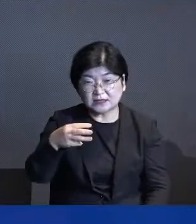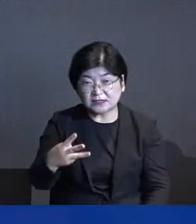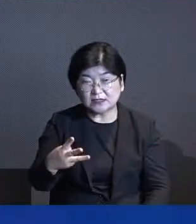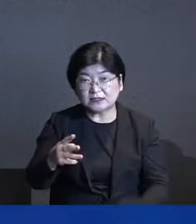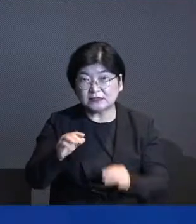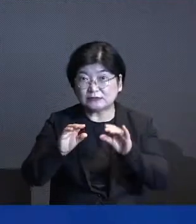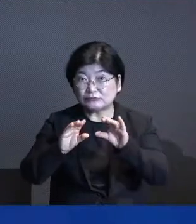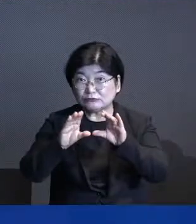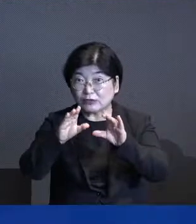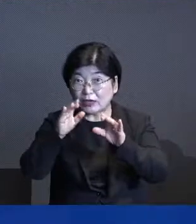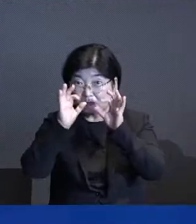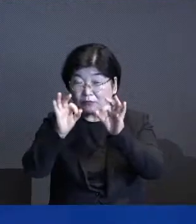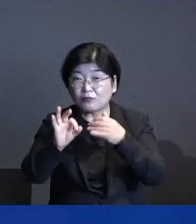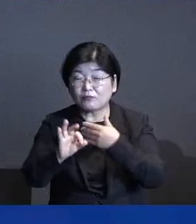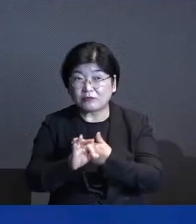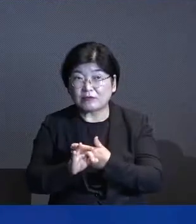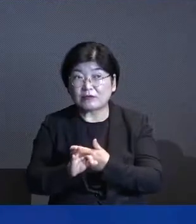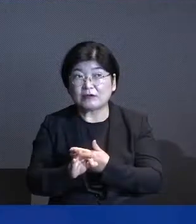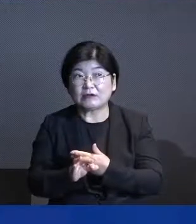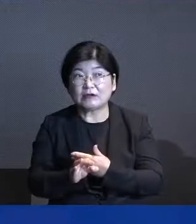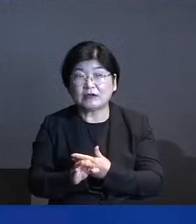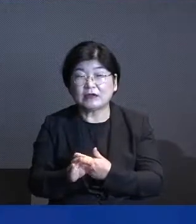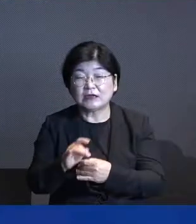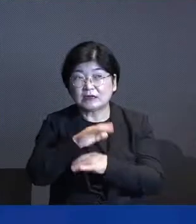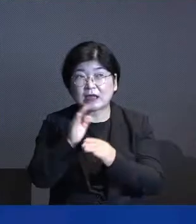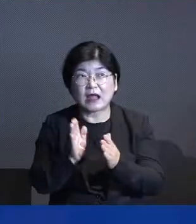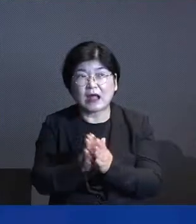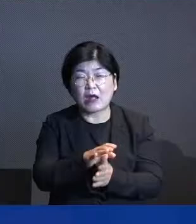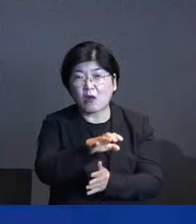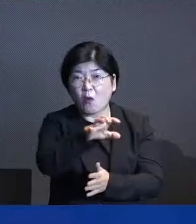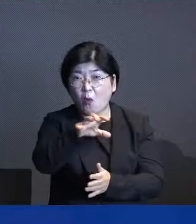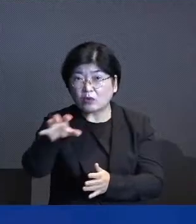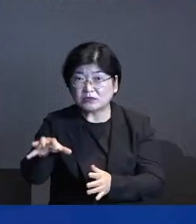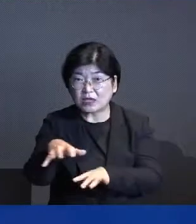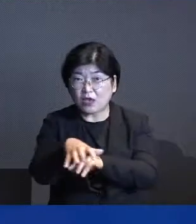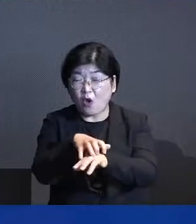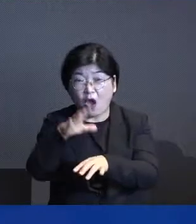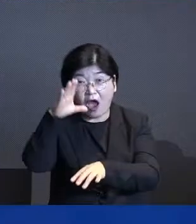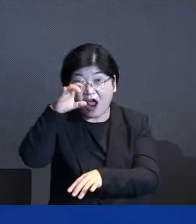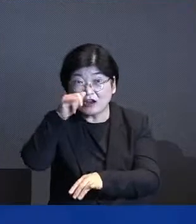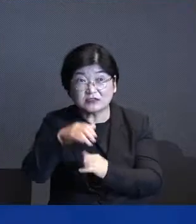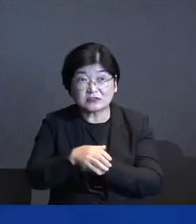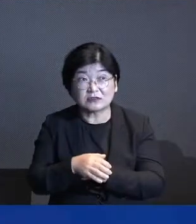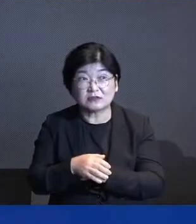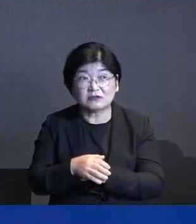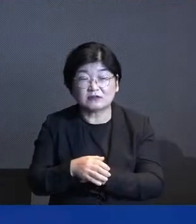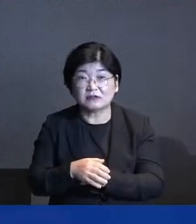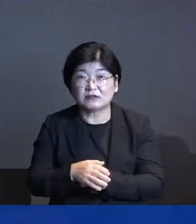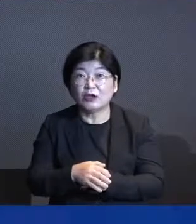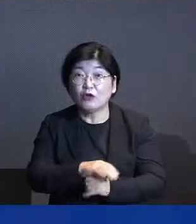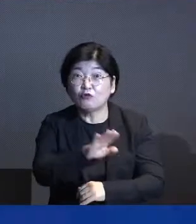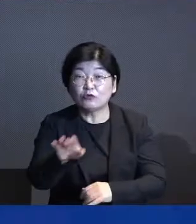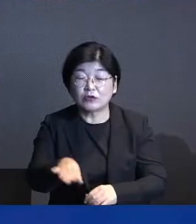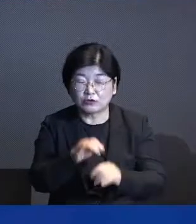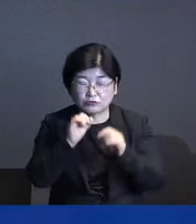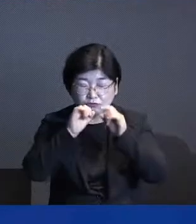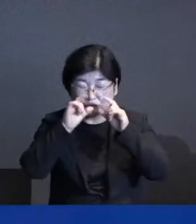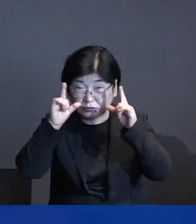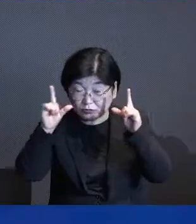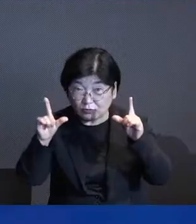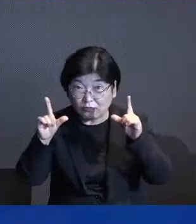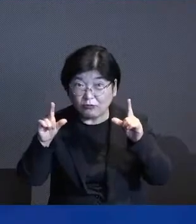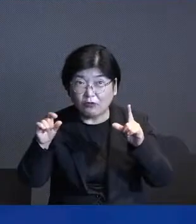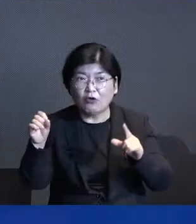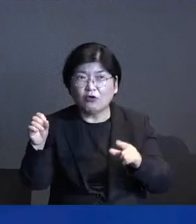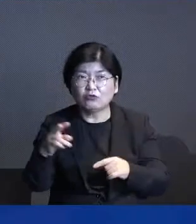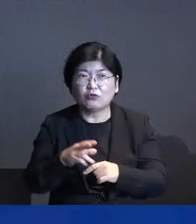located. When we open our eyes when we are infants, we need to